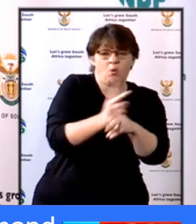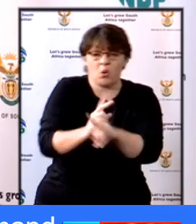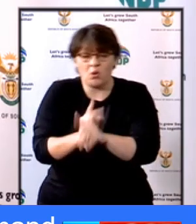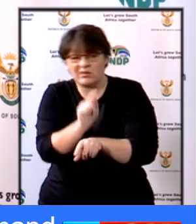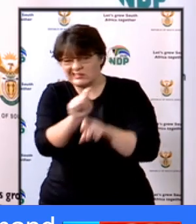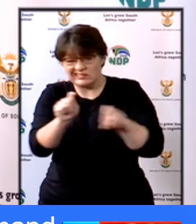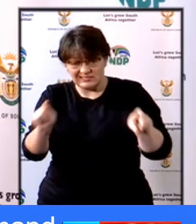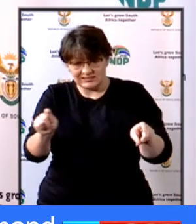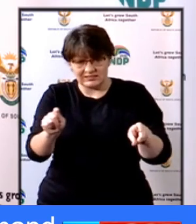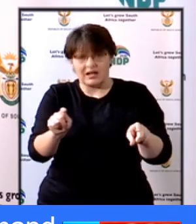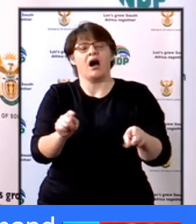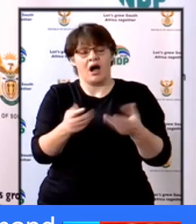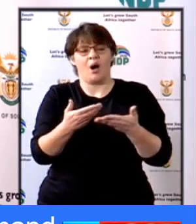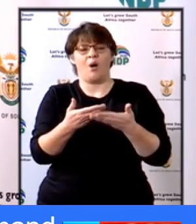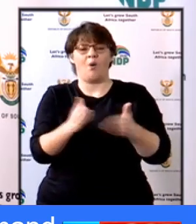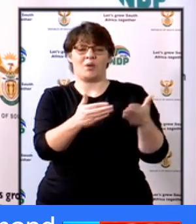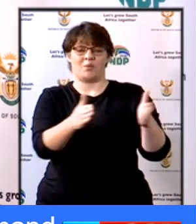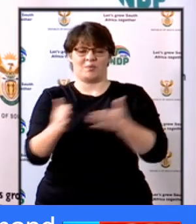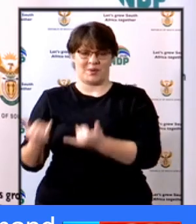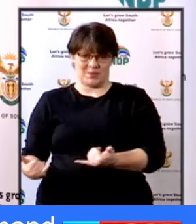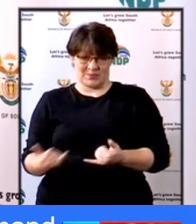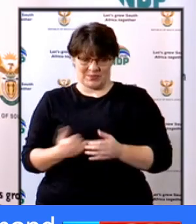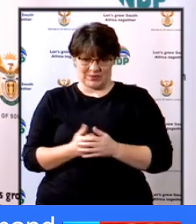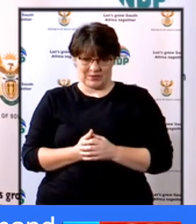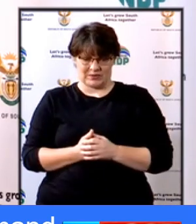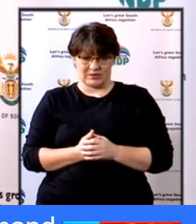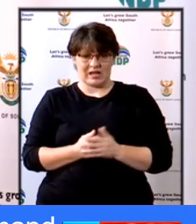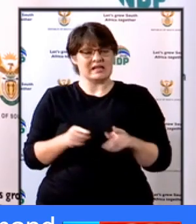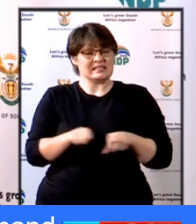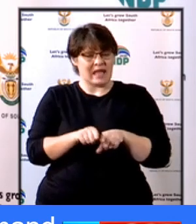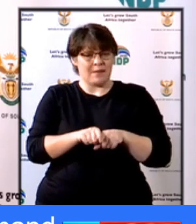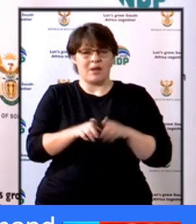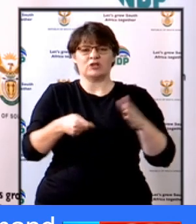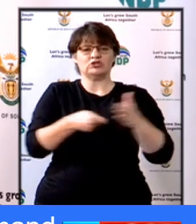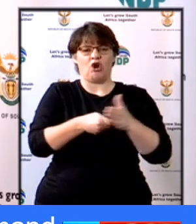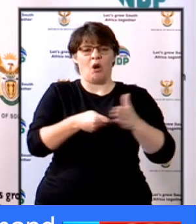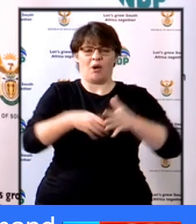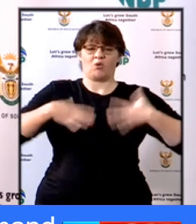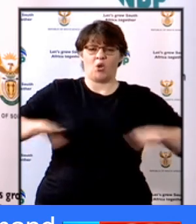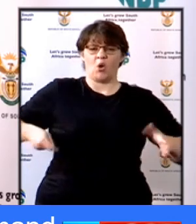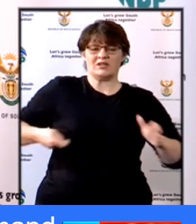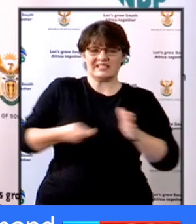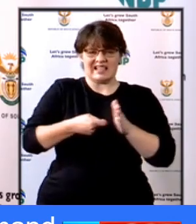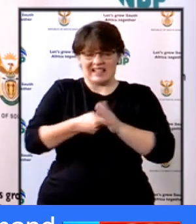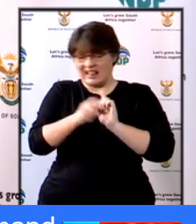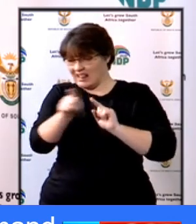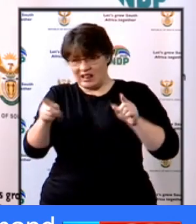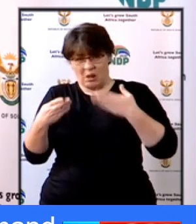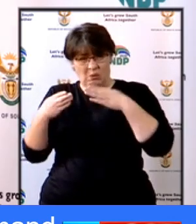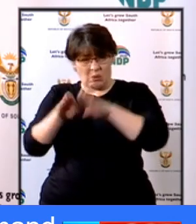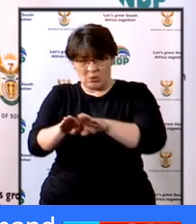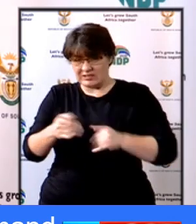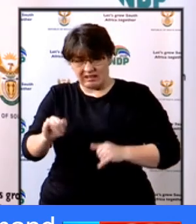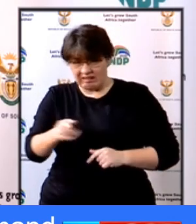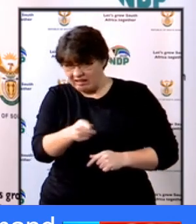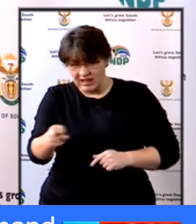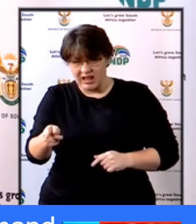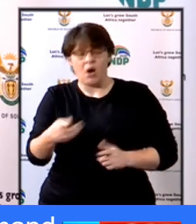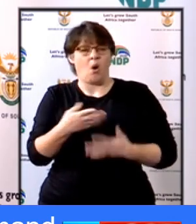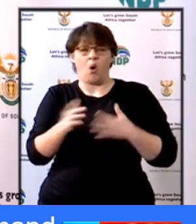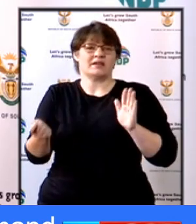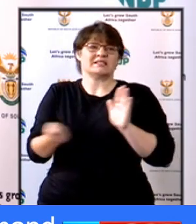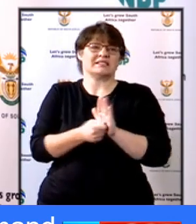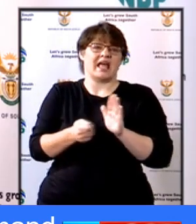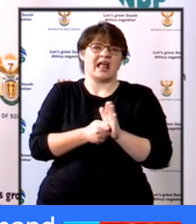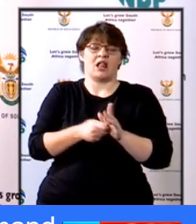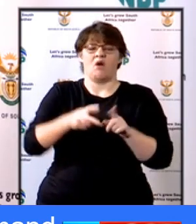of finance, and all of retail that up to now has not been opened, whether it is the sale